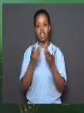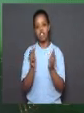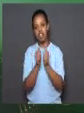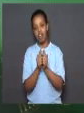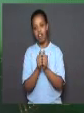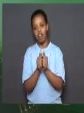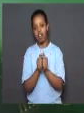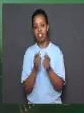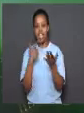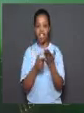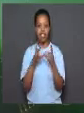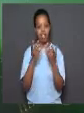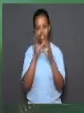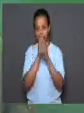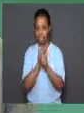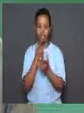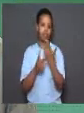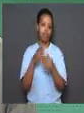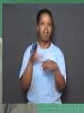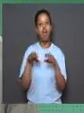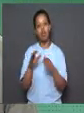when we have finished the lesson.